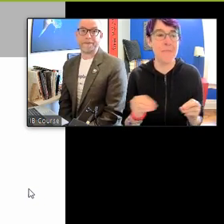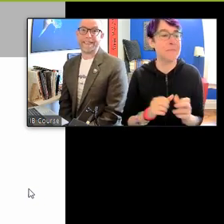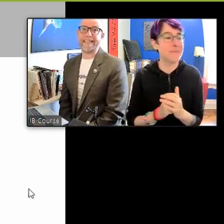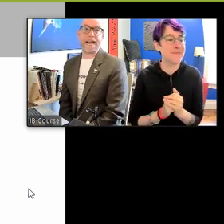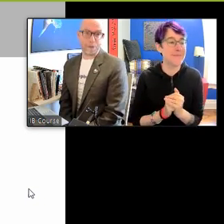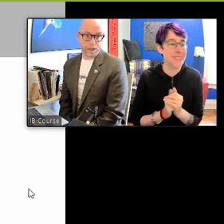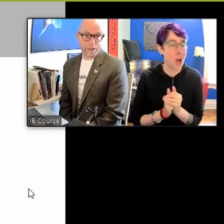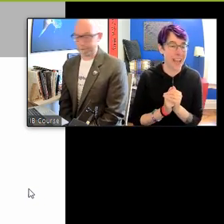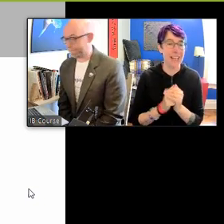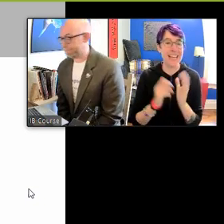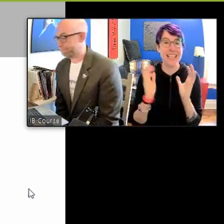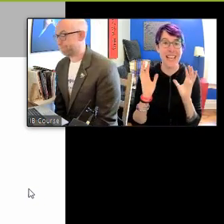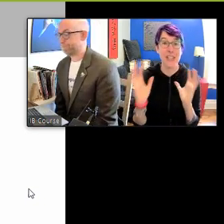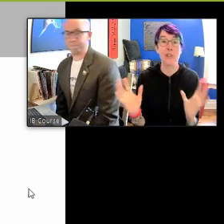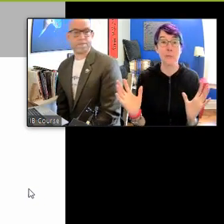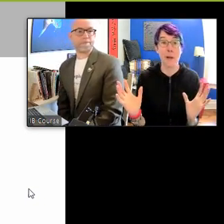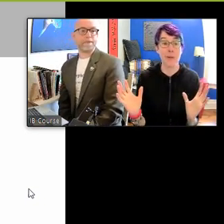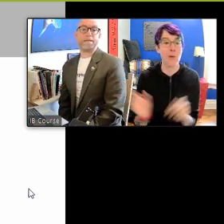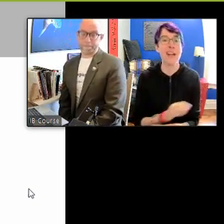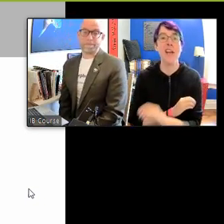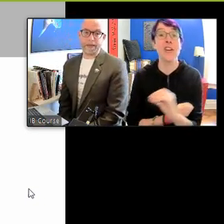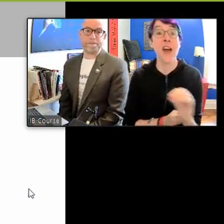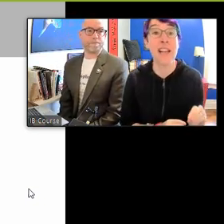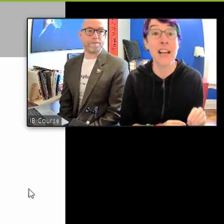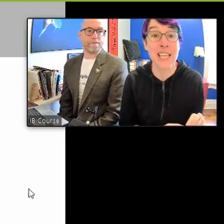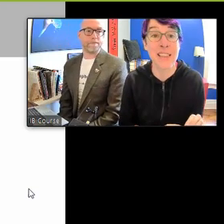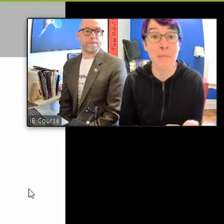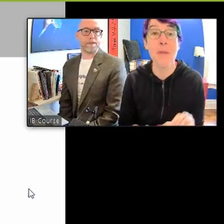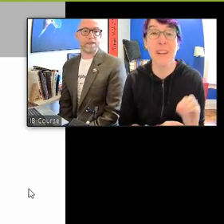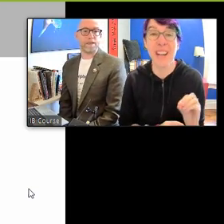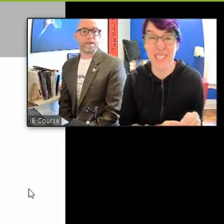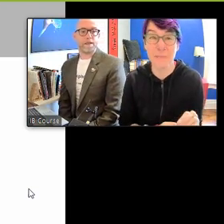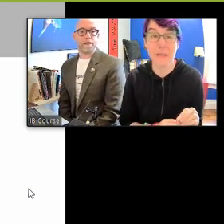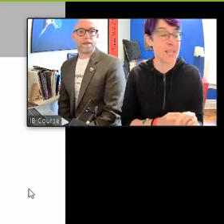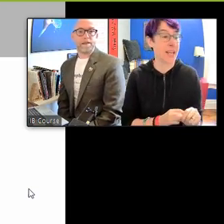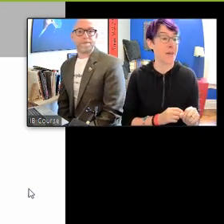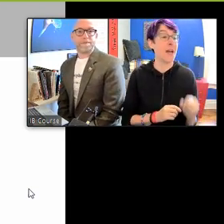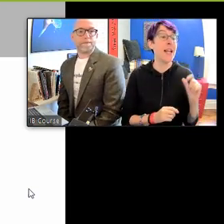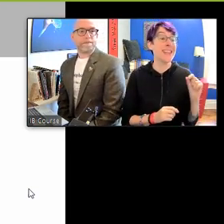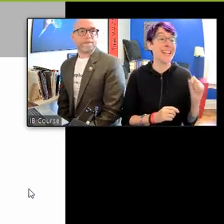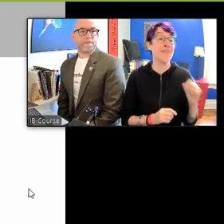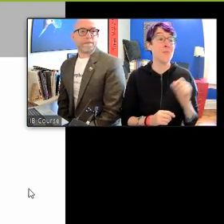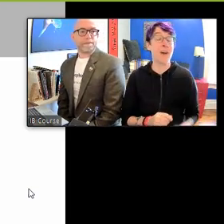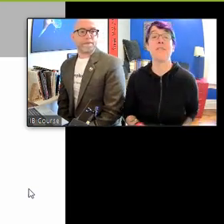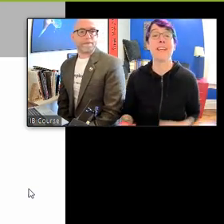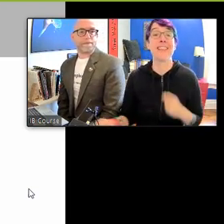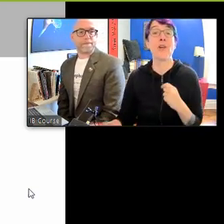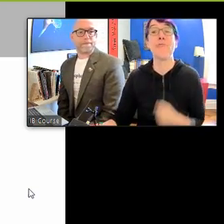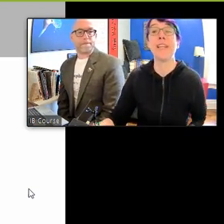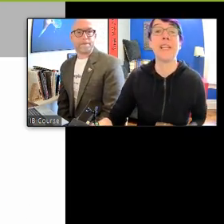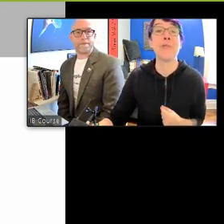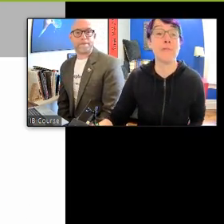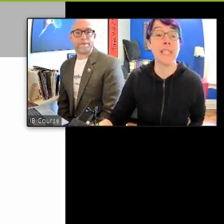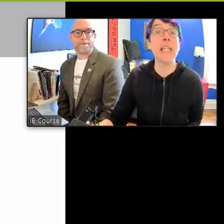Not of the animals. Okay, it is like a super popular one. You're not allowed to eat them, but I've seen people eating them. They live in waters that